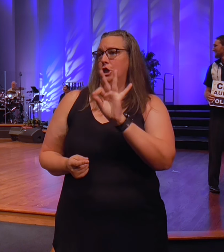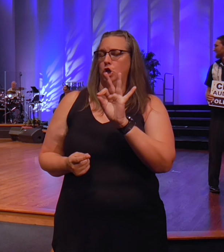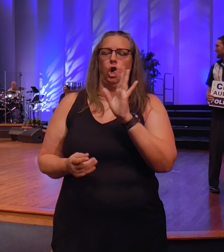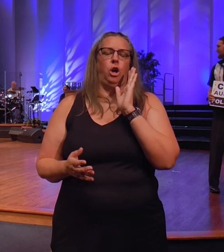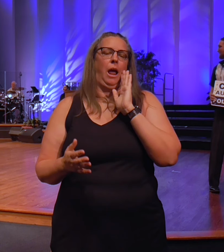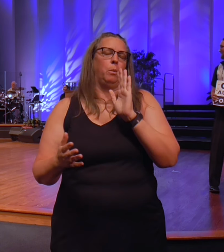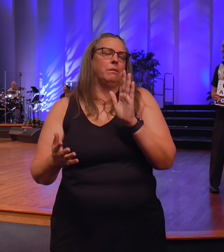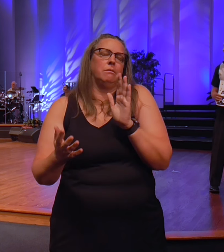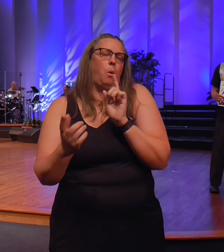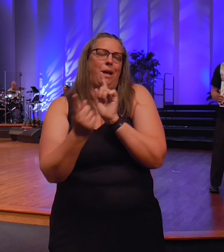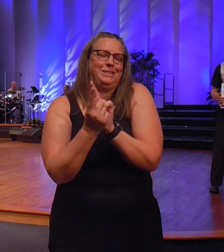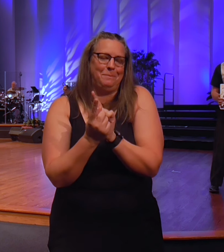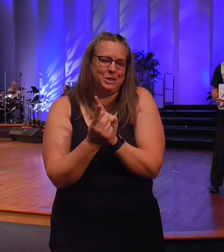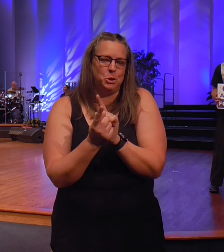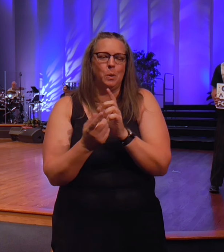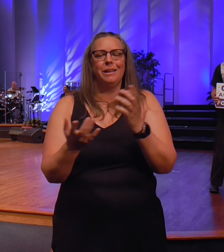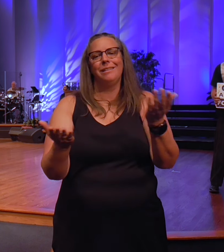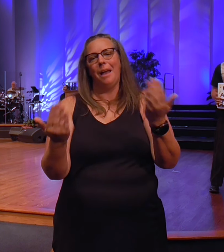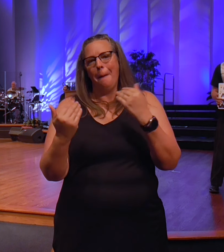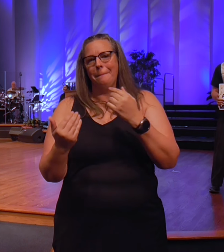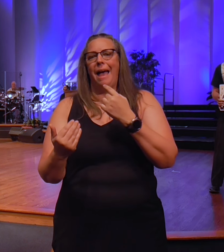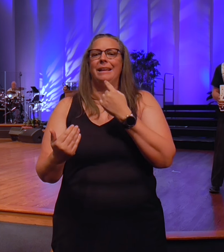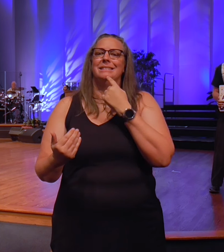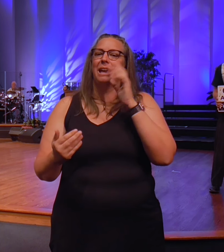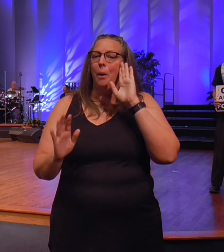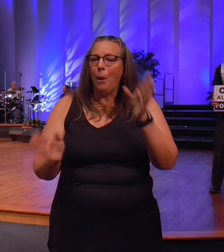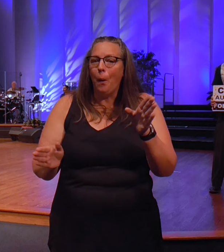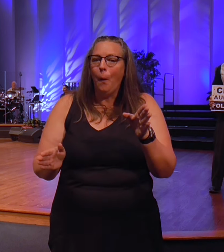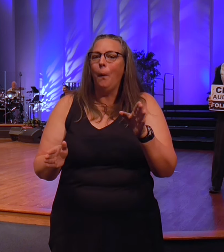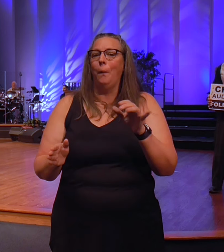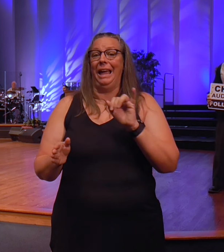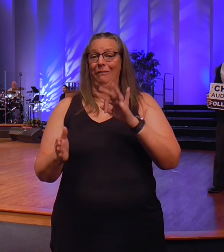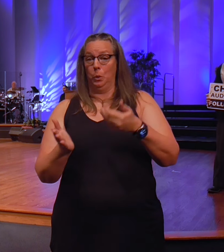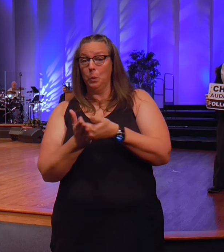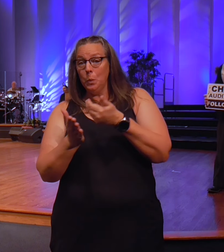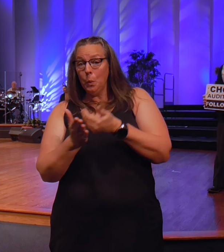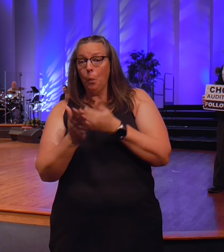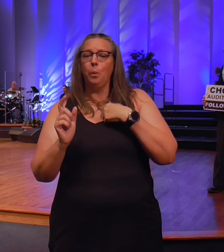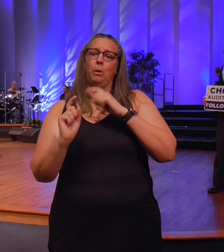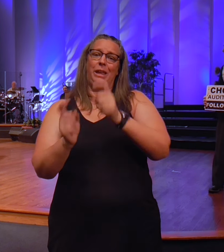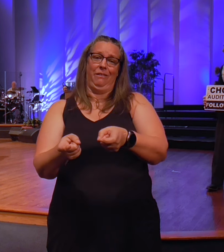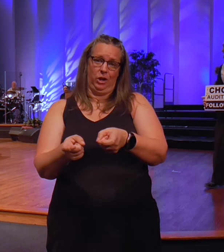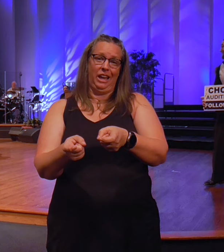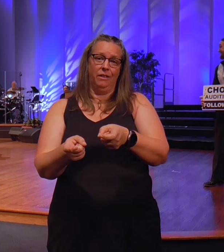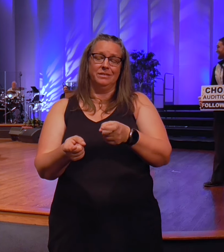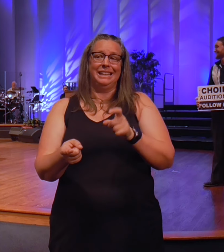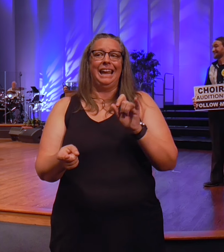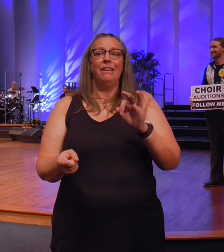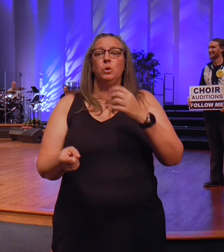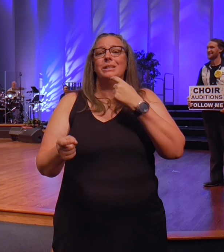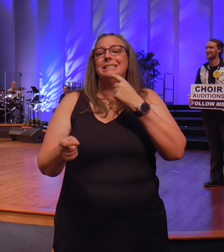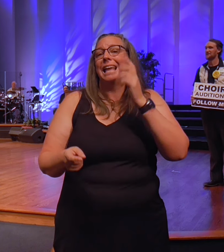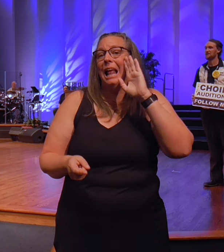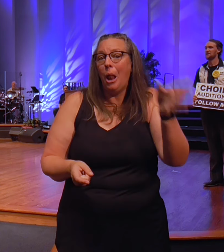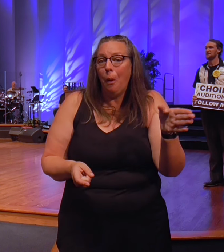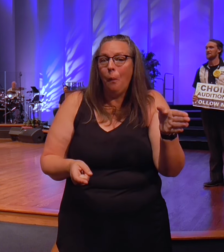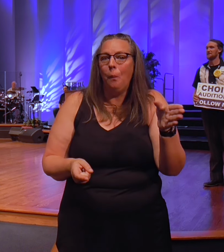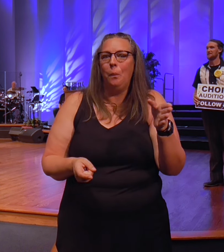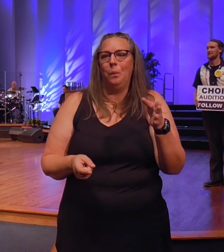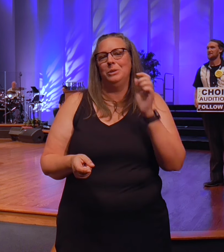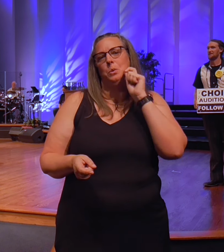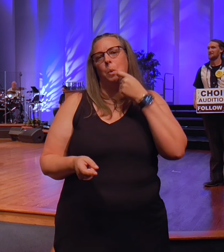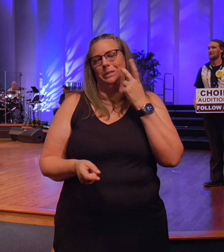Welcome Center. Come by, say hello. If you're new, we have some gifts for you. And if you would love to just say hi, do that because it's cool to see